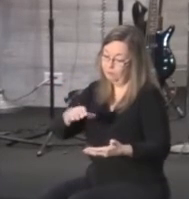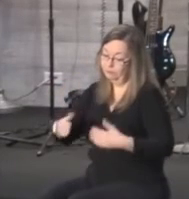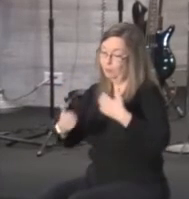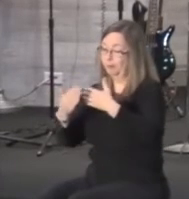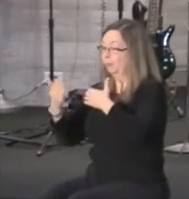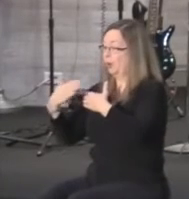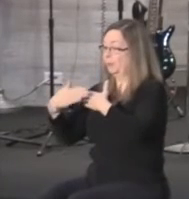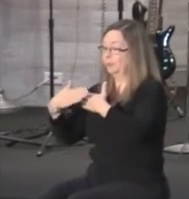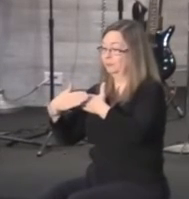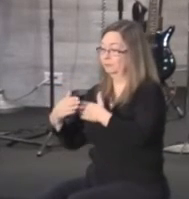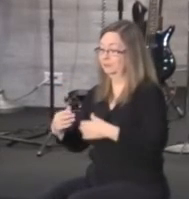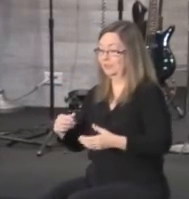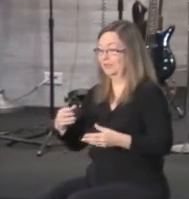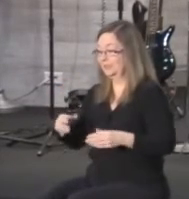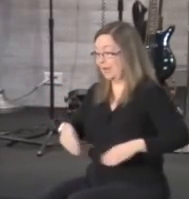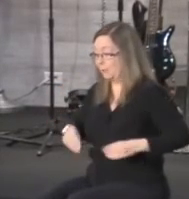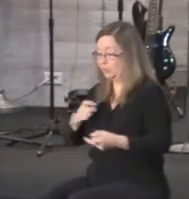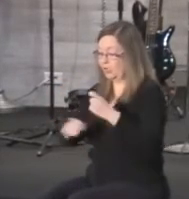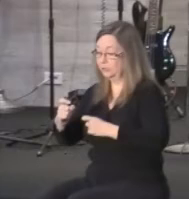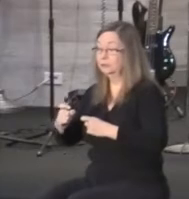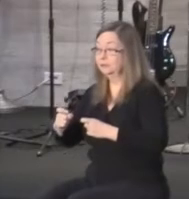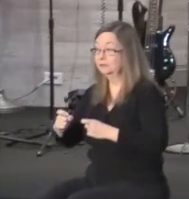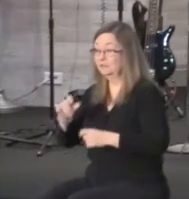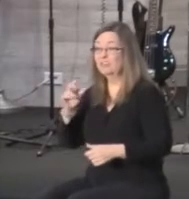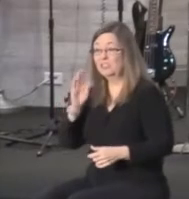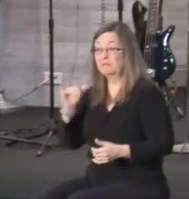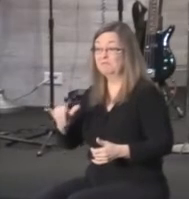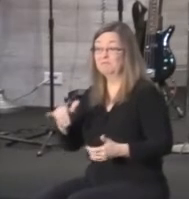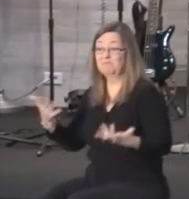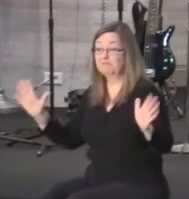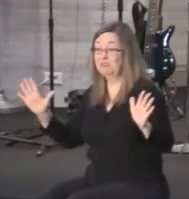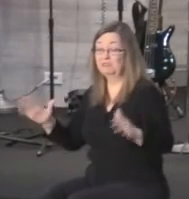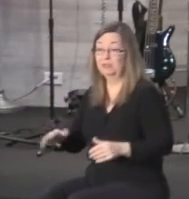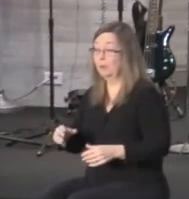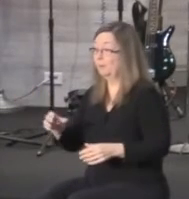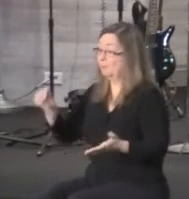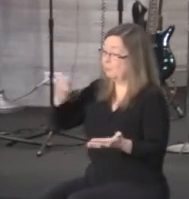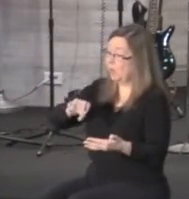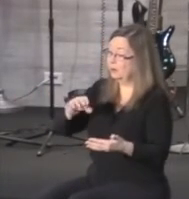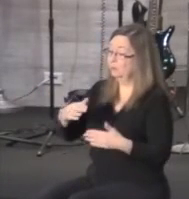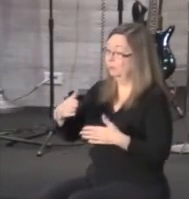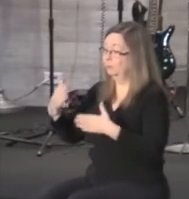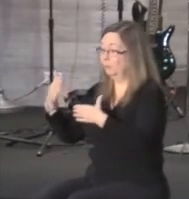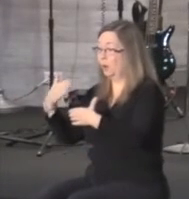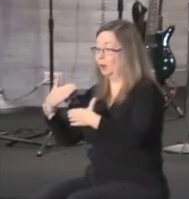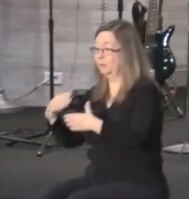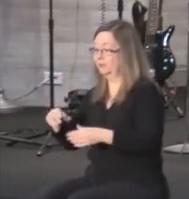them, diaper them. I mean, that's what it seemed like to me. Bottle, burp,